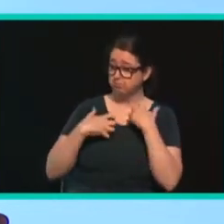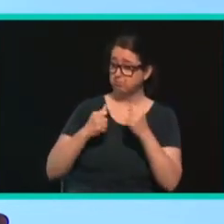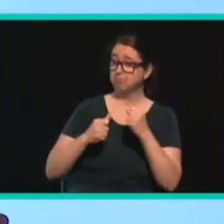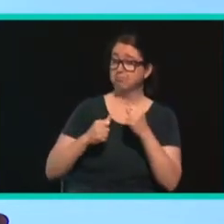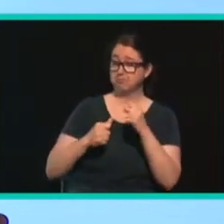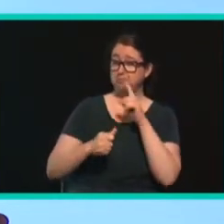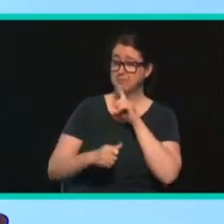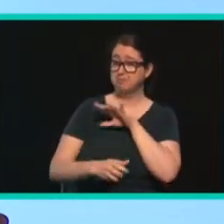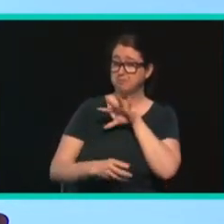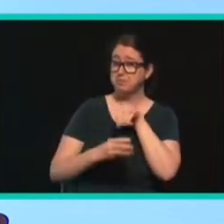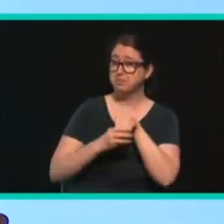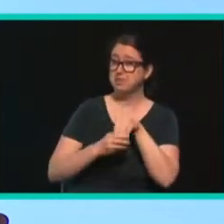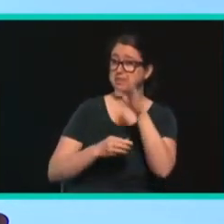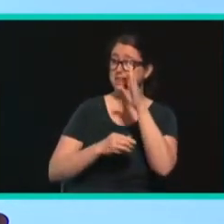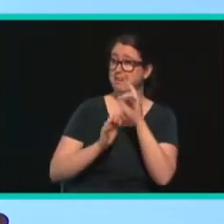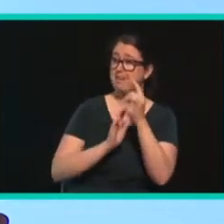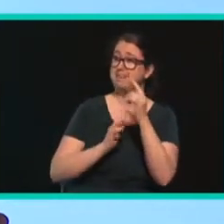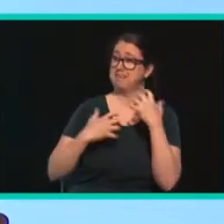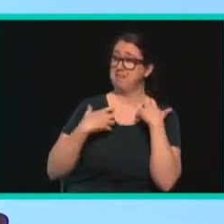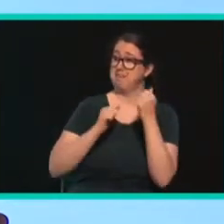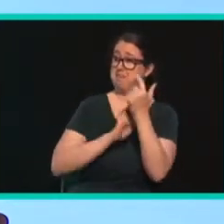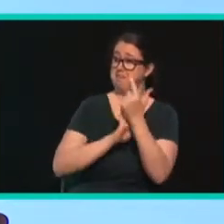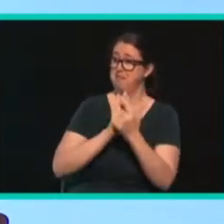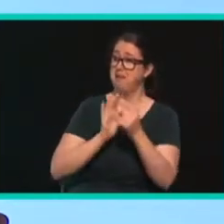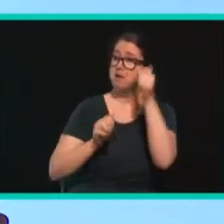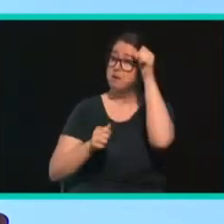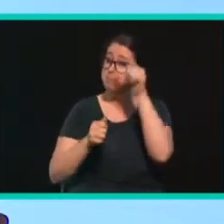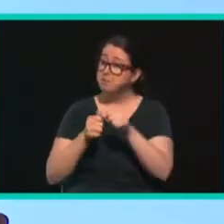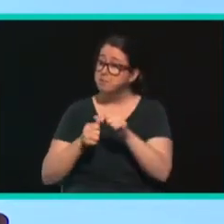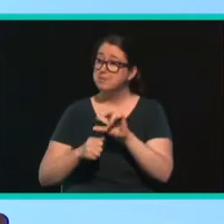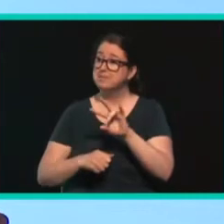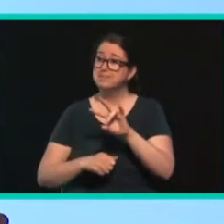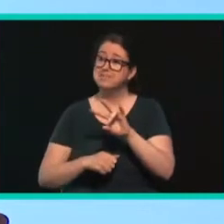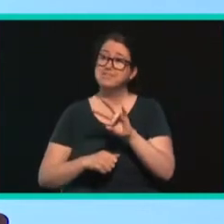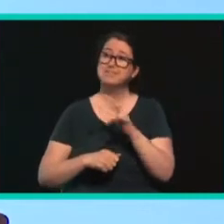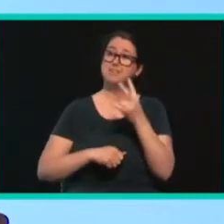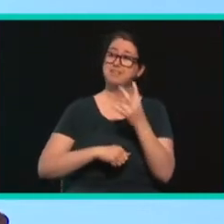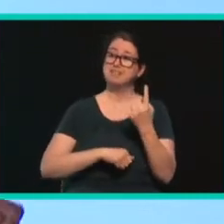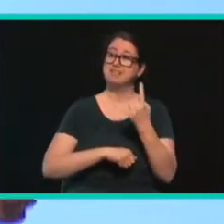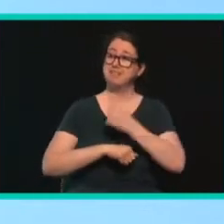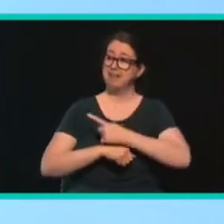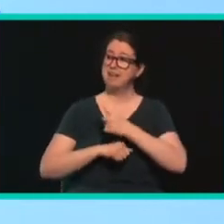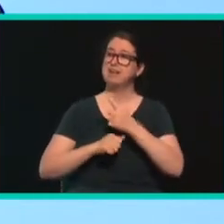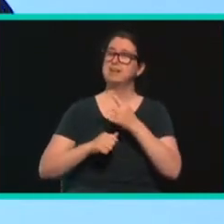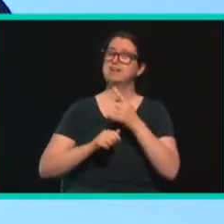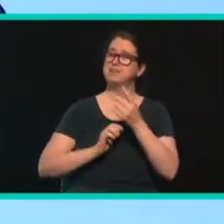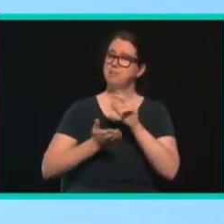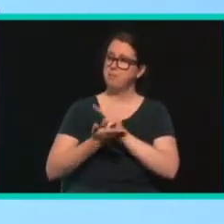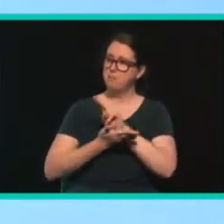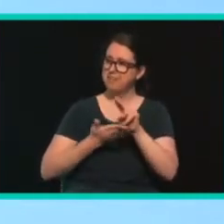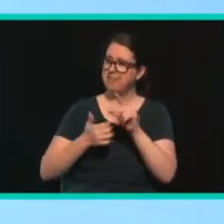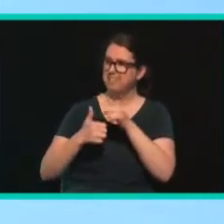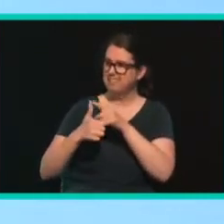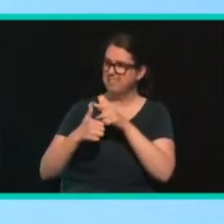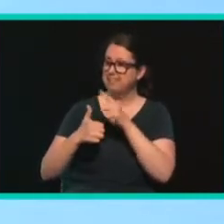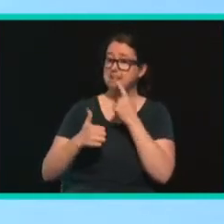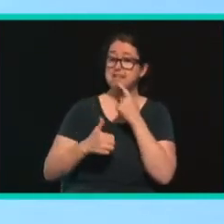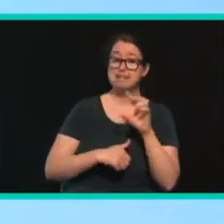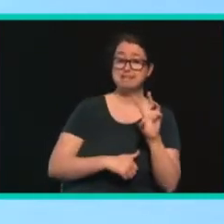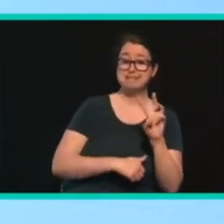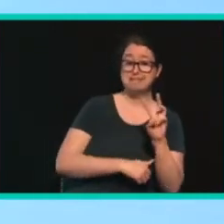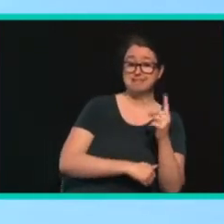The 4th commandment, remember the Sabbath day to keep it holy, is commandment number 1. It also says 6